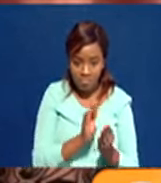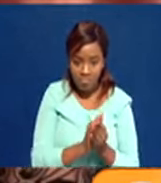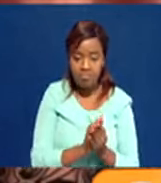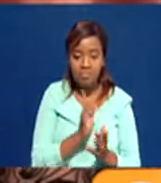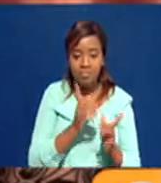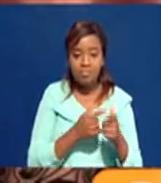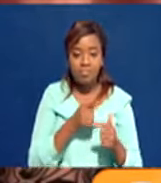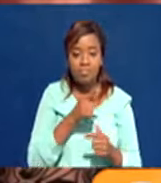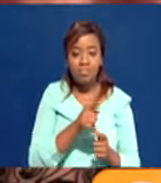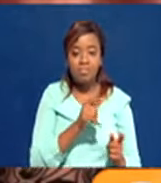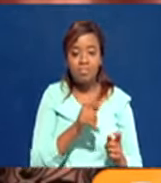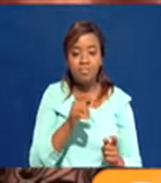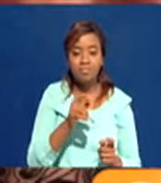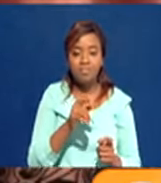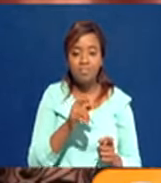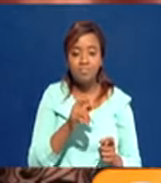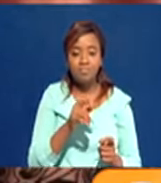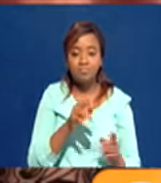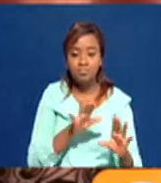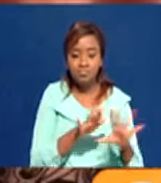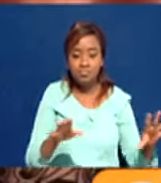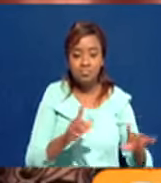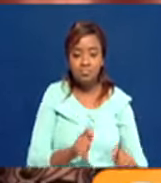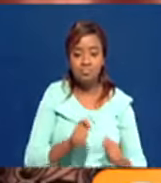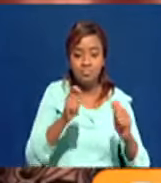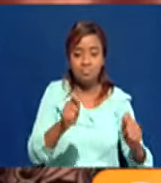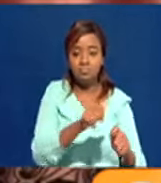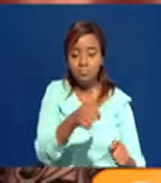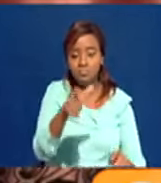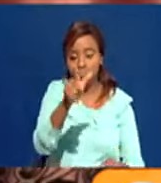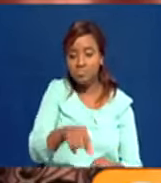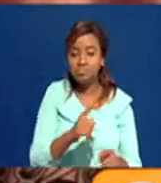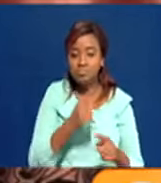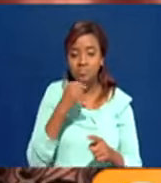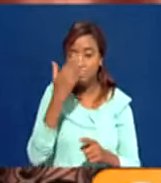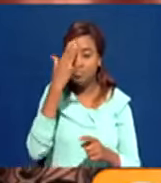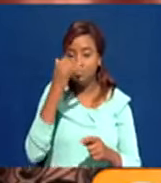other unsuspecting public or unsuspecting members of the public.